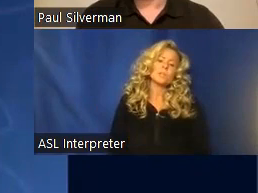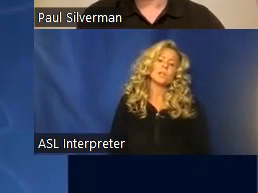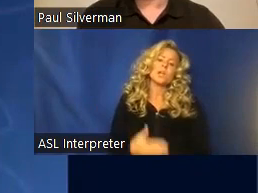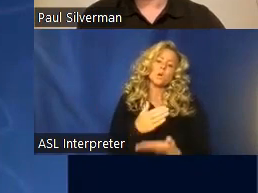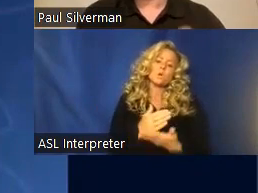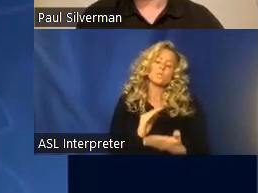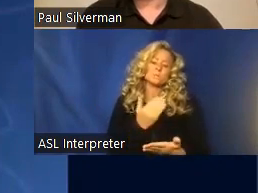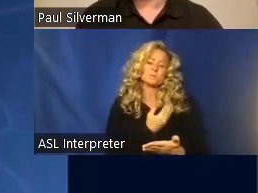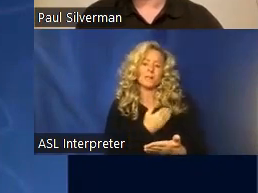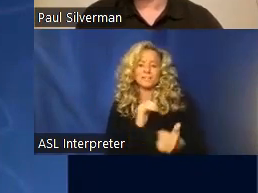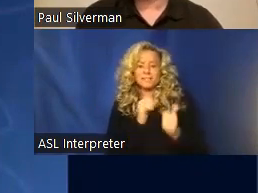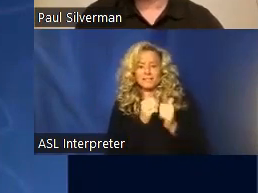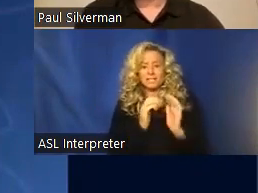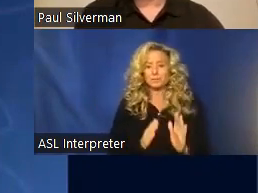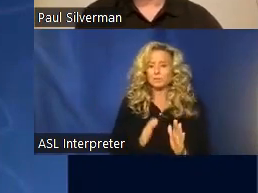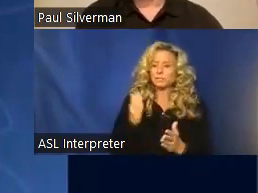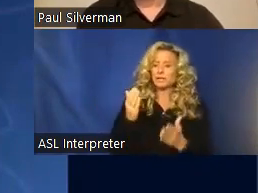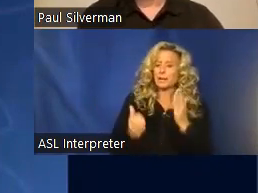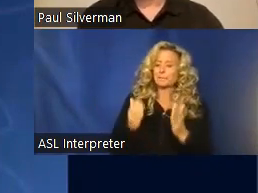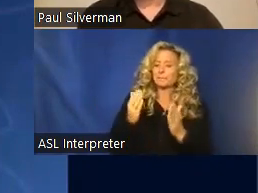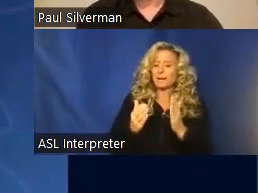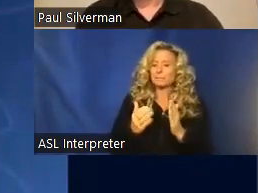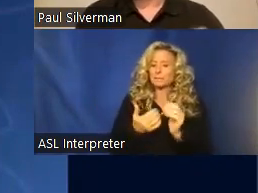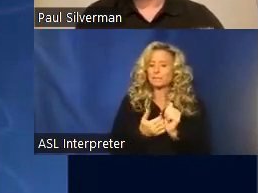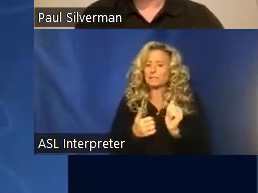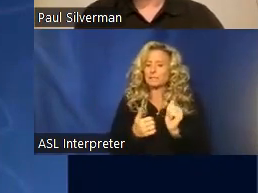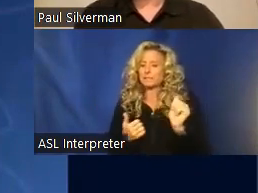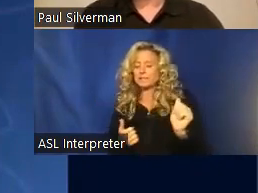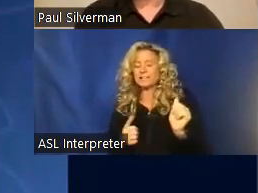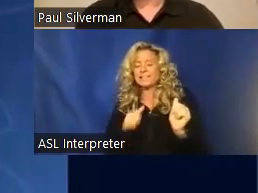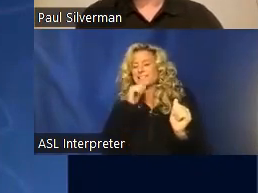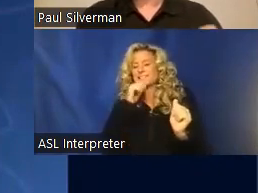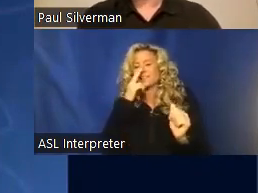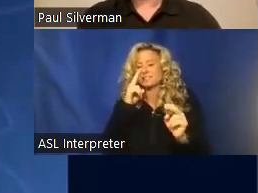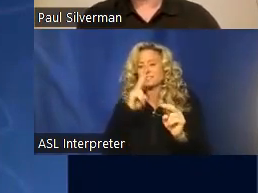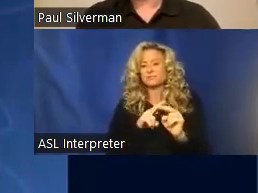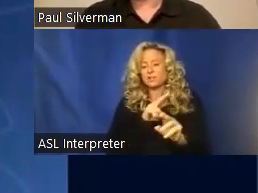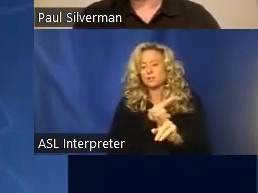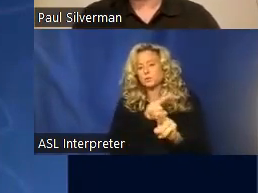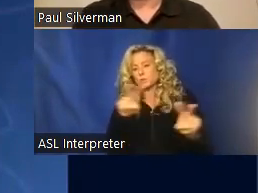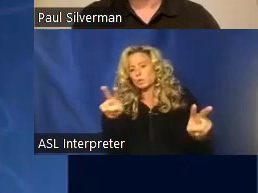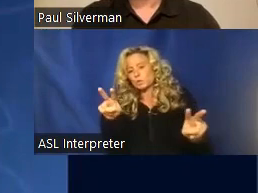and our competitors might be lagging. I don't think it's as fun to look at the digital